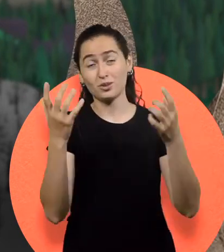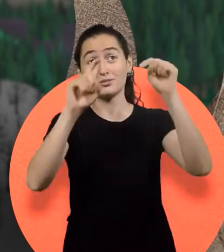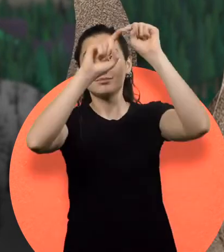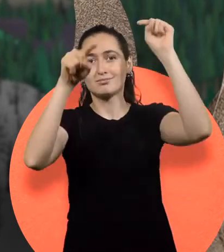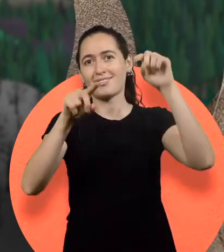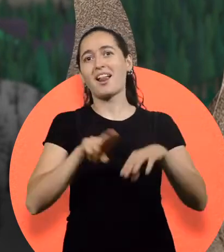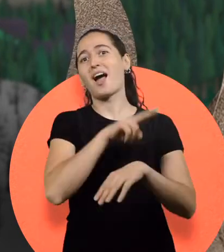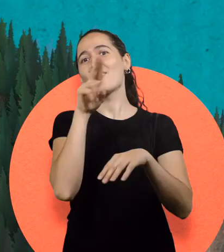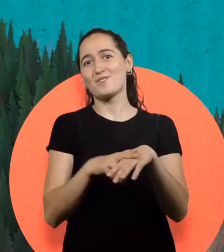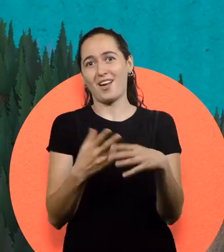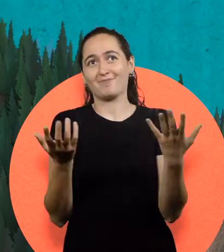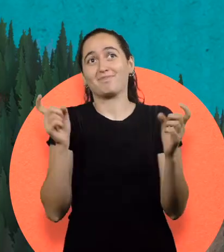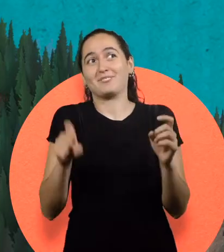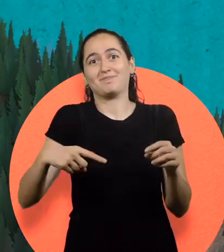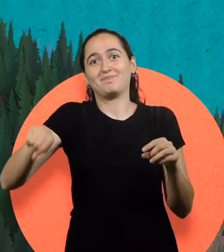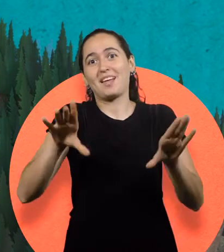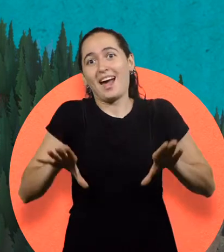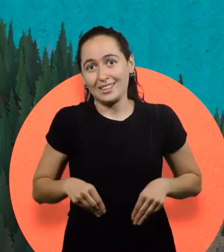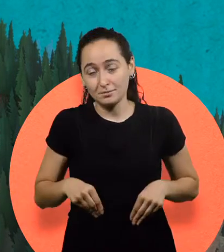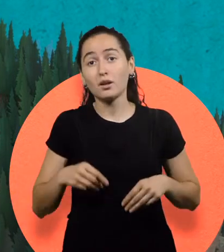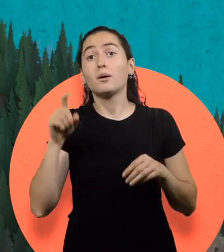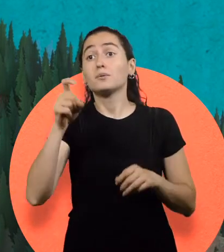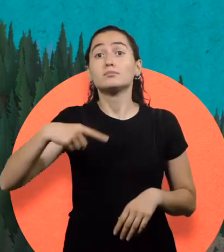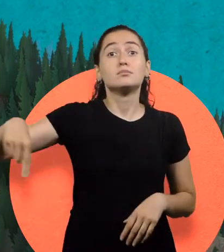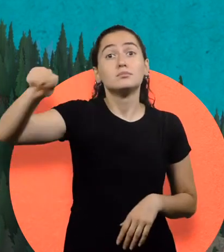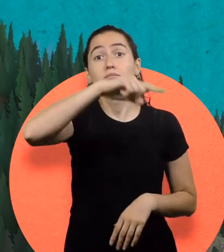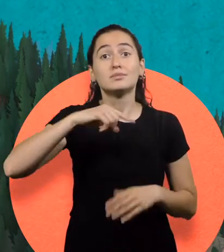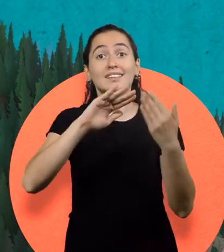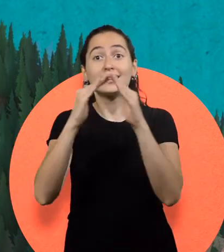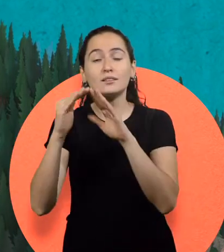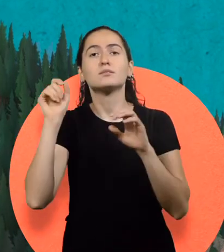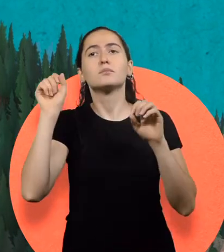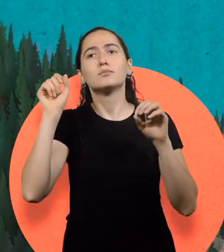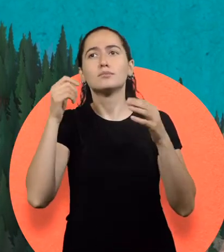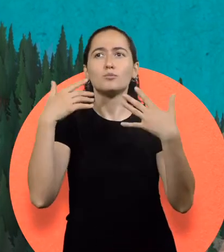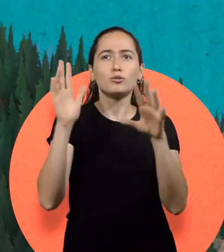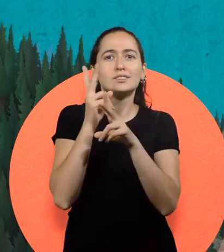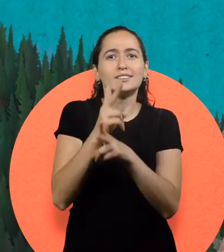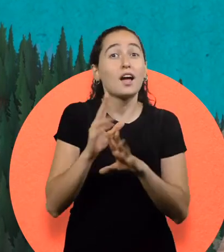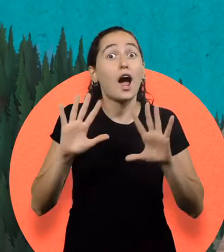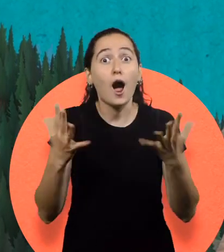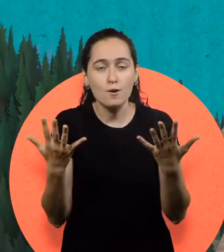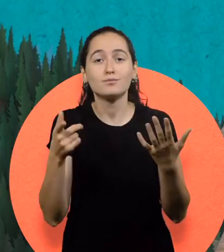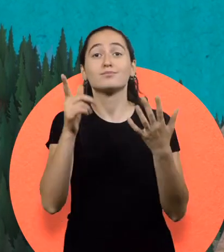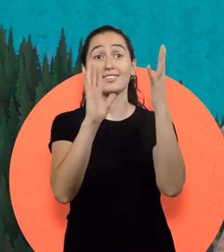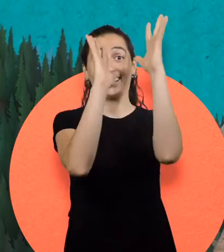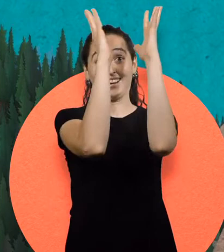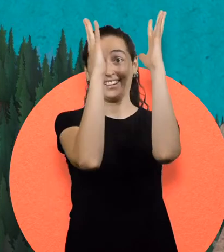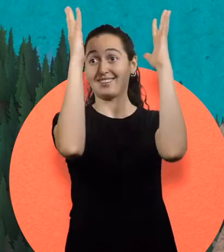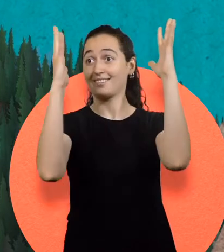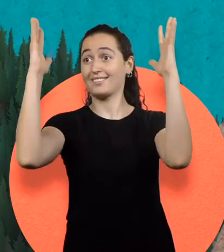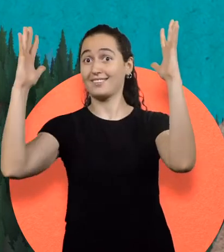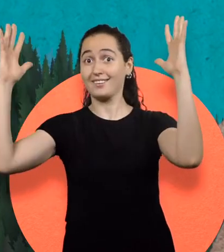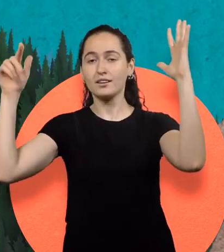lightning. We have to understand that sometimes we can't avoid fires from starting. That's why it's so